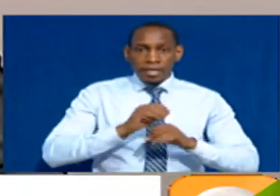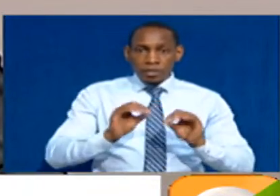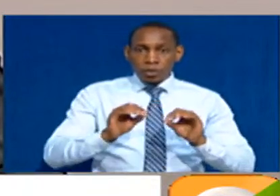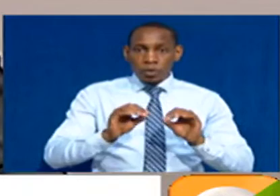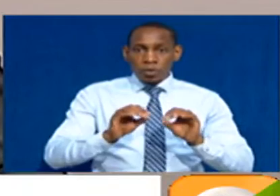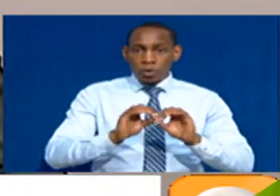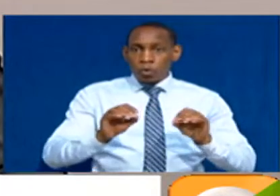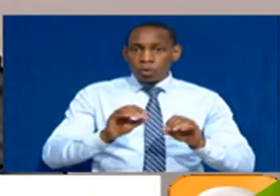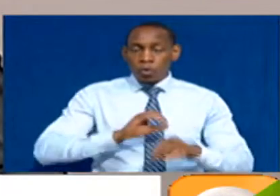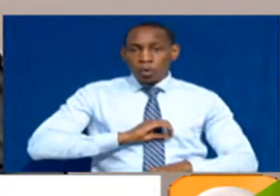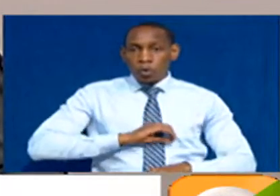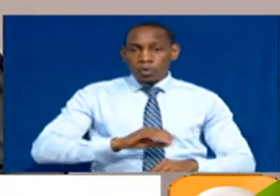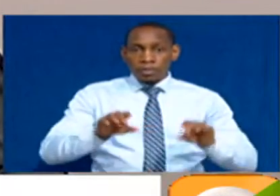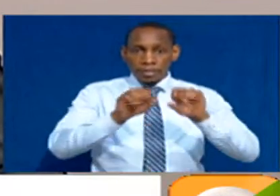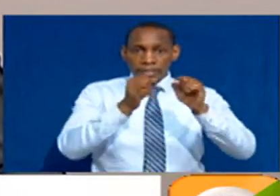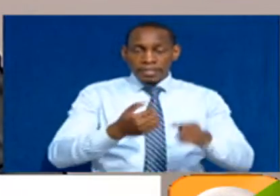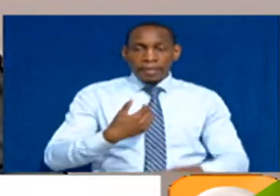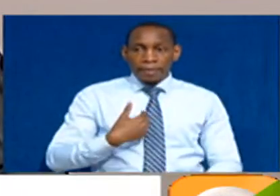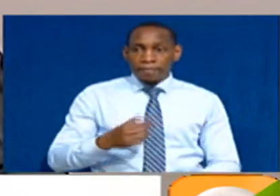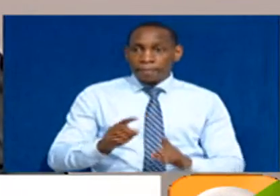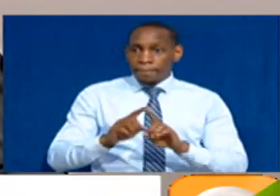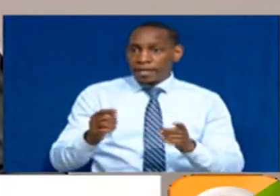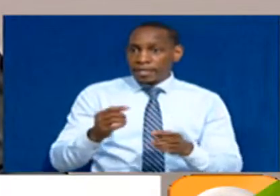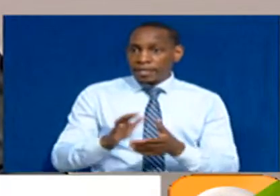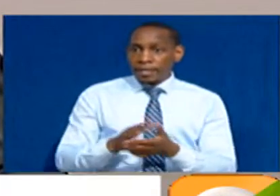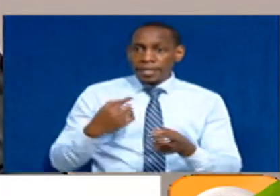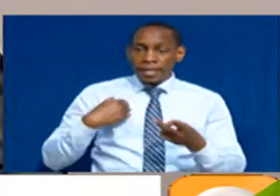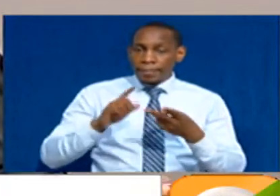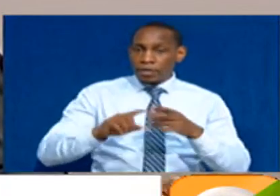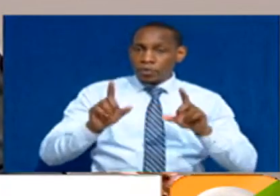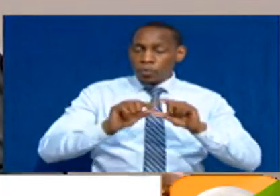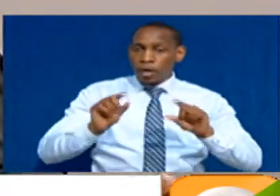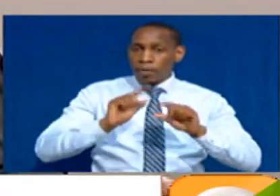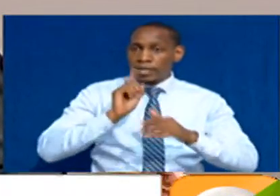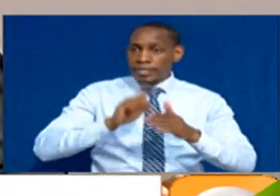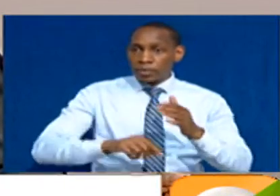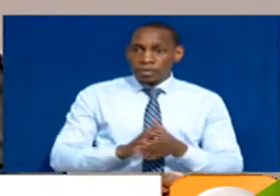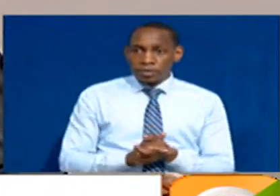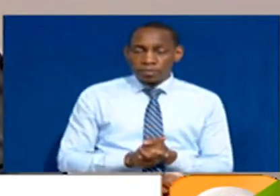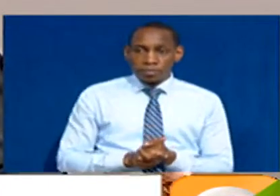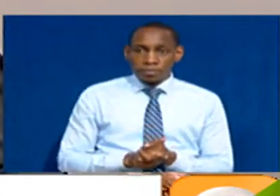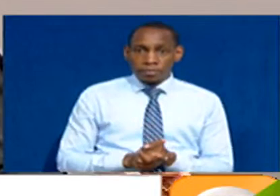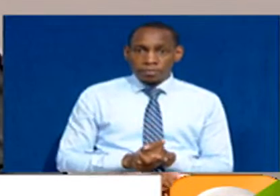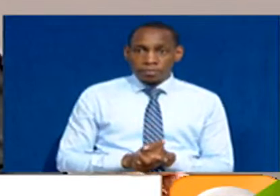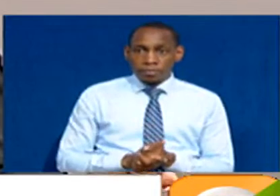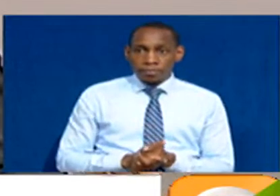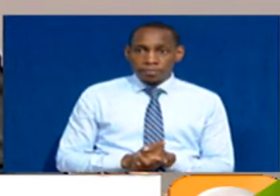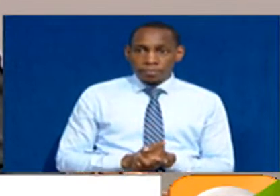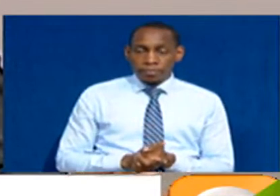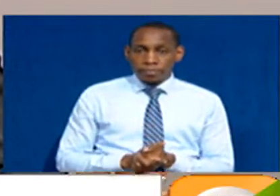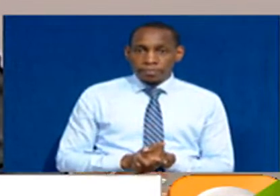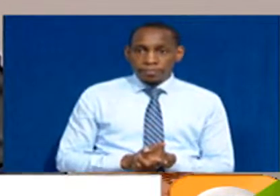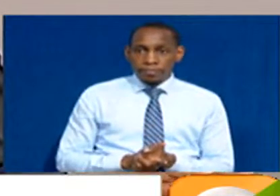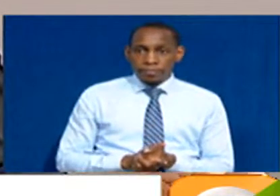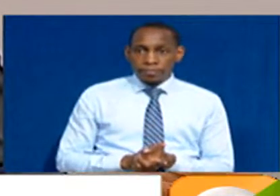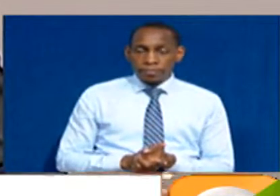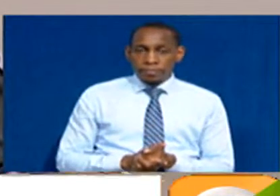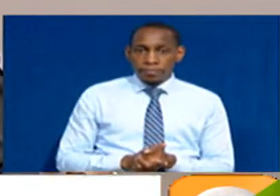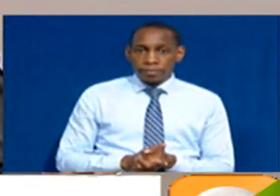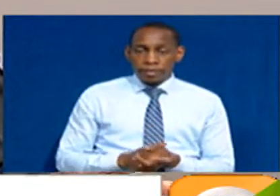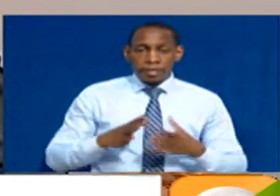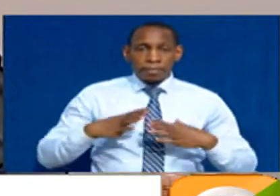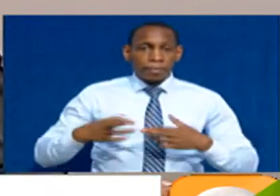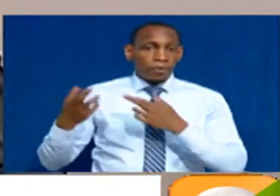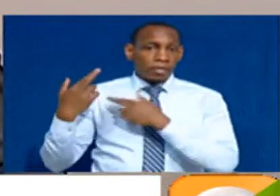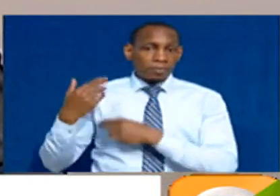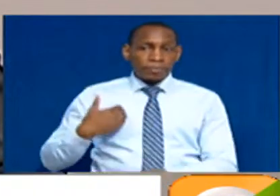in charge of. But secondly, I want to say that we do not fight that people have the responsibility